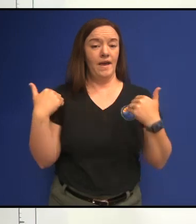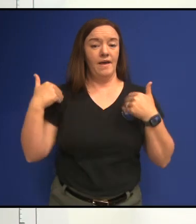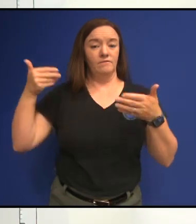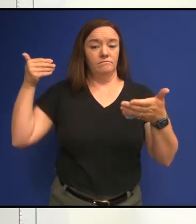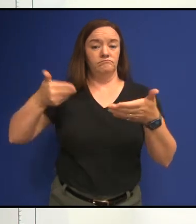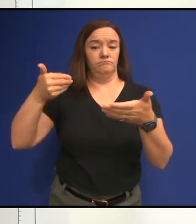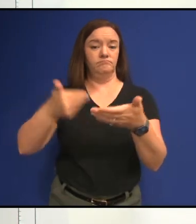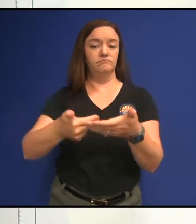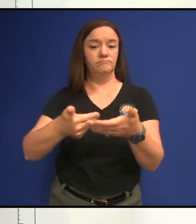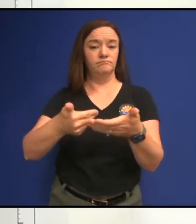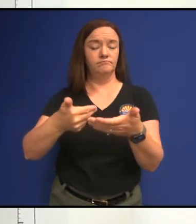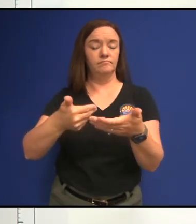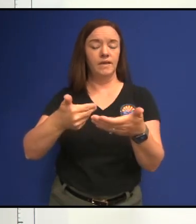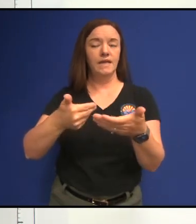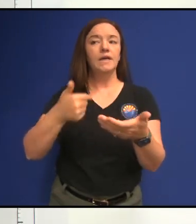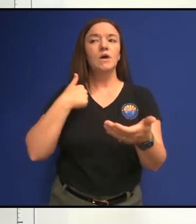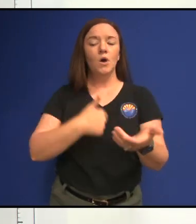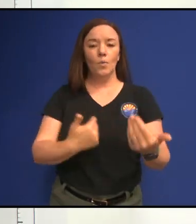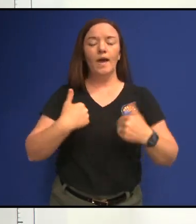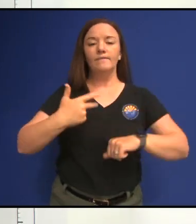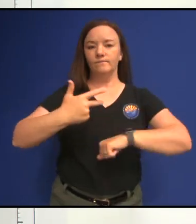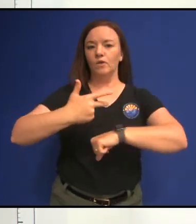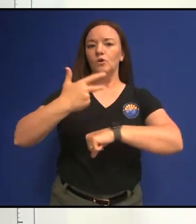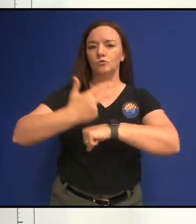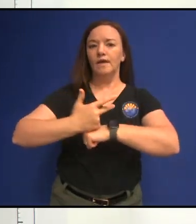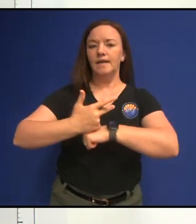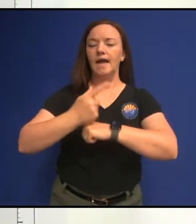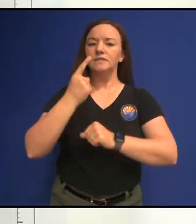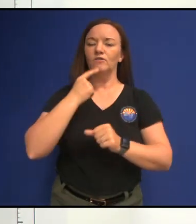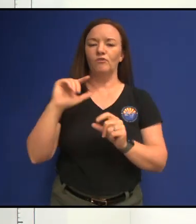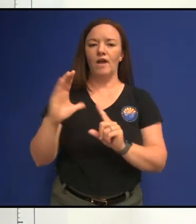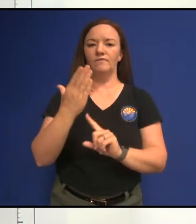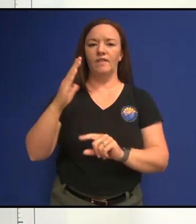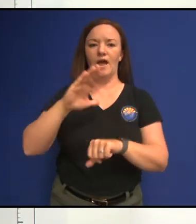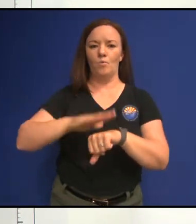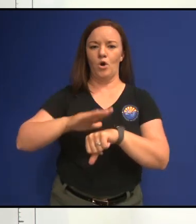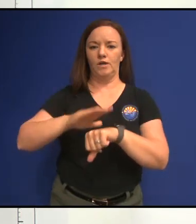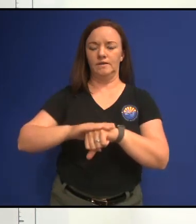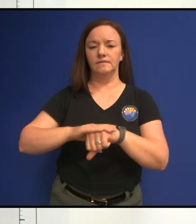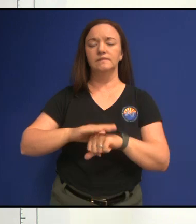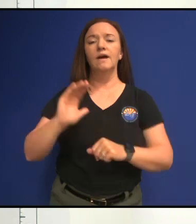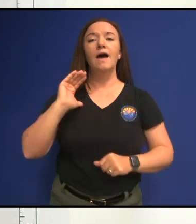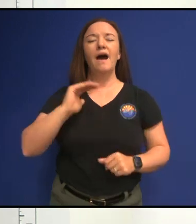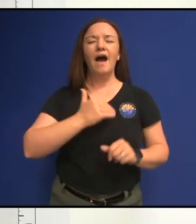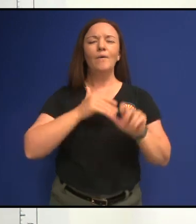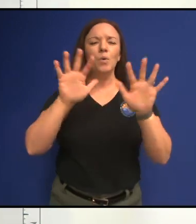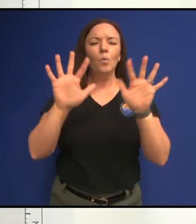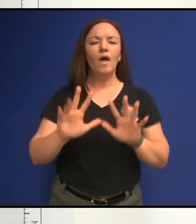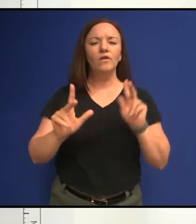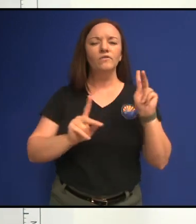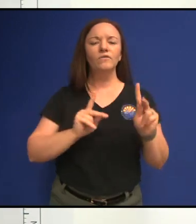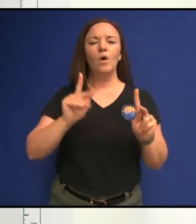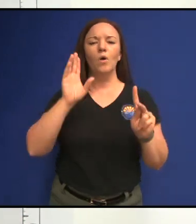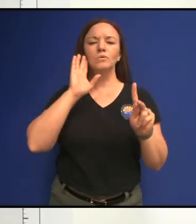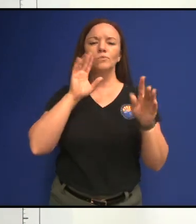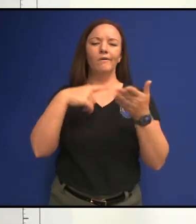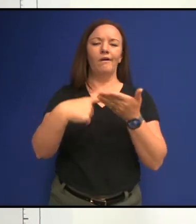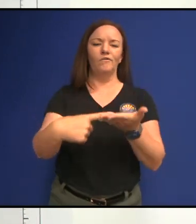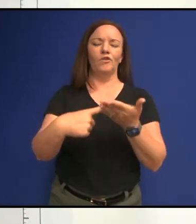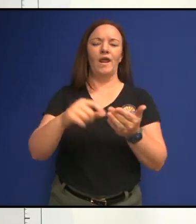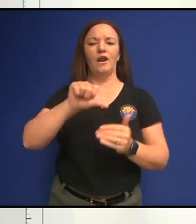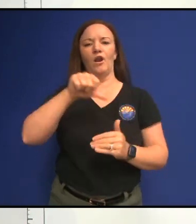up. We have 3 days of red flag warnings, and our weather folks will cover this in a briefing,